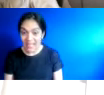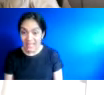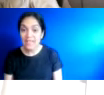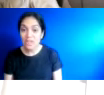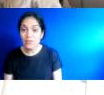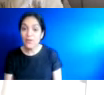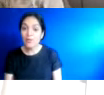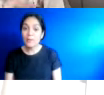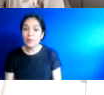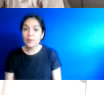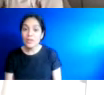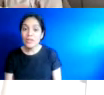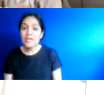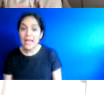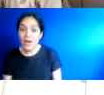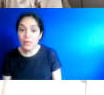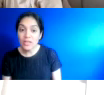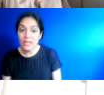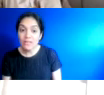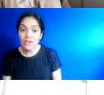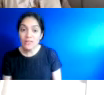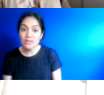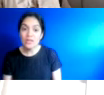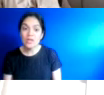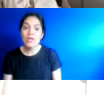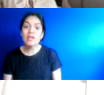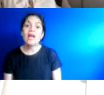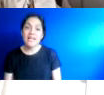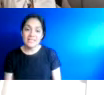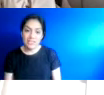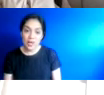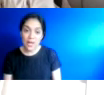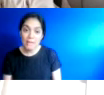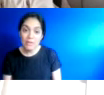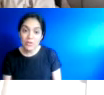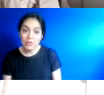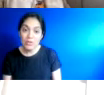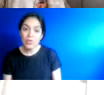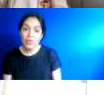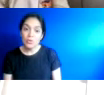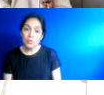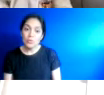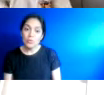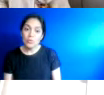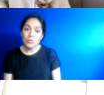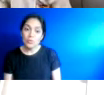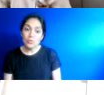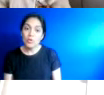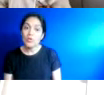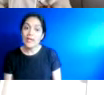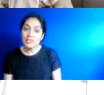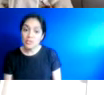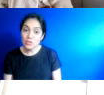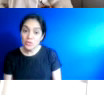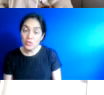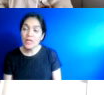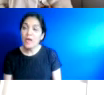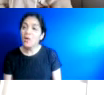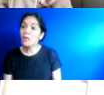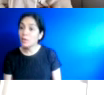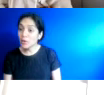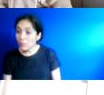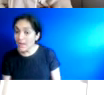Okay, thank you for your rebuttal. Now we're gonna give it off to the Alexander Graham Bell. Would you like